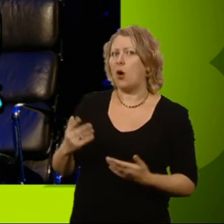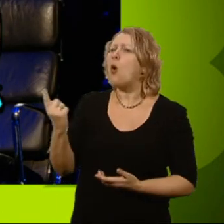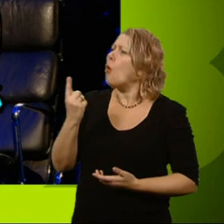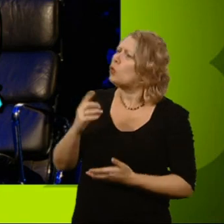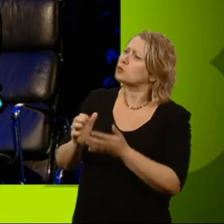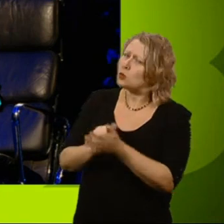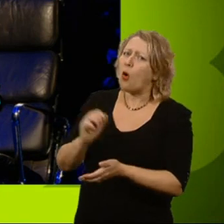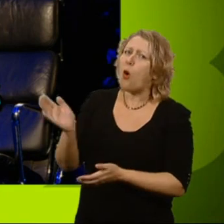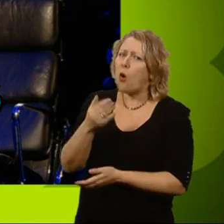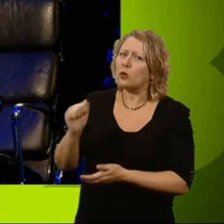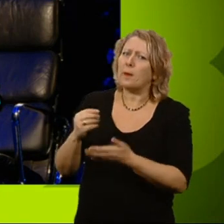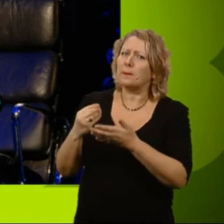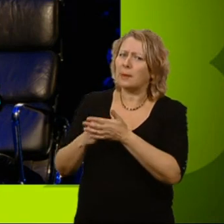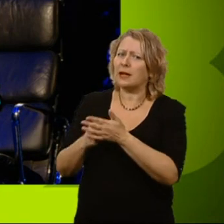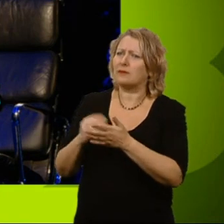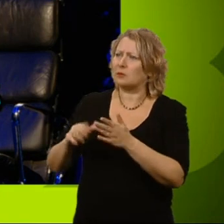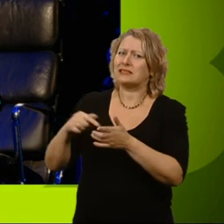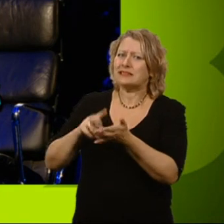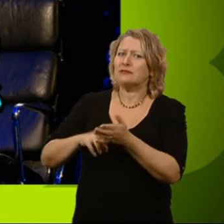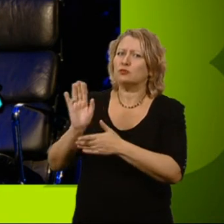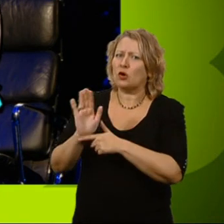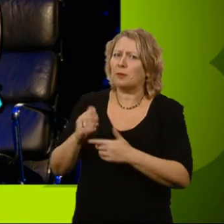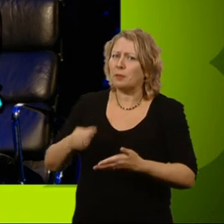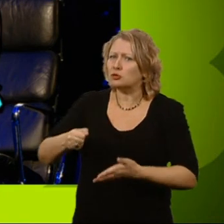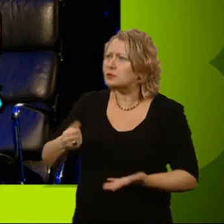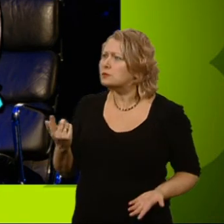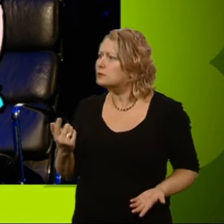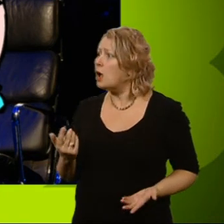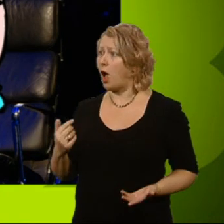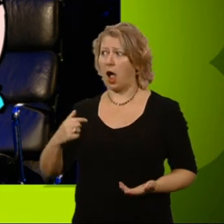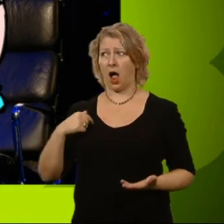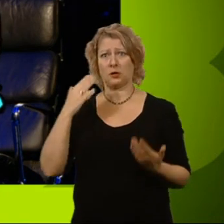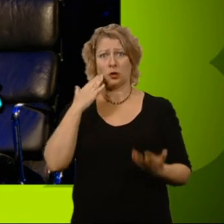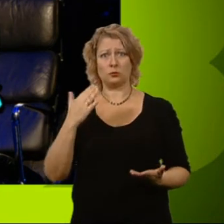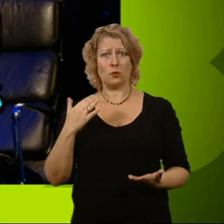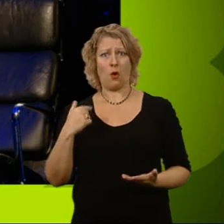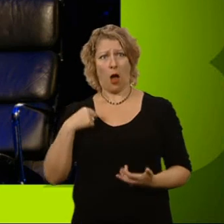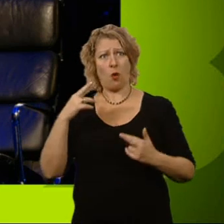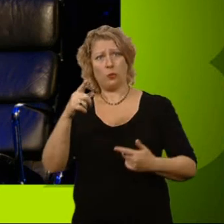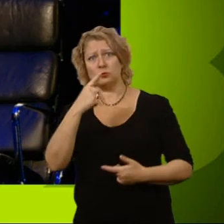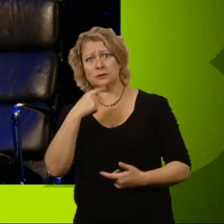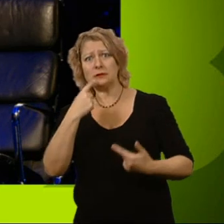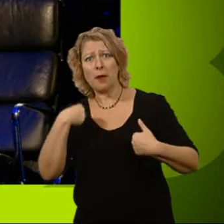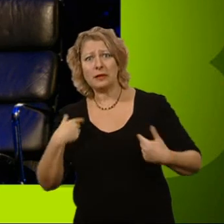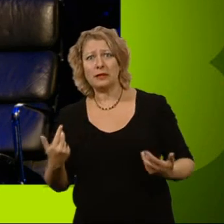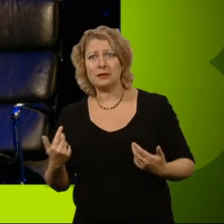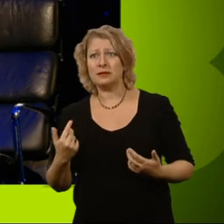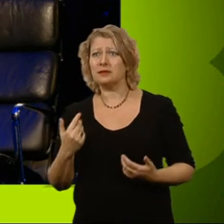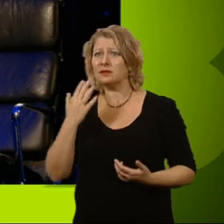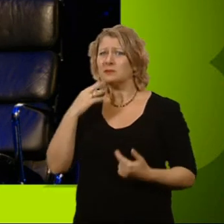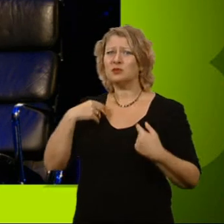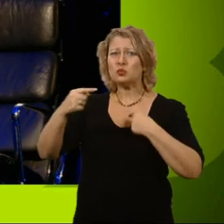TV programme's budget? Oh, I don't know. I was hoping you could tell me. Listen, can we switch